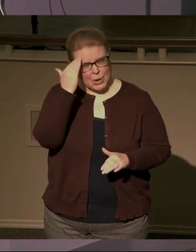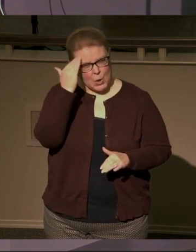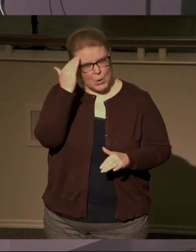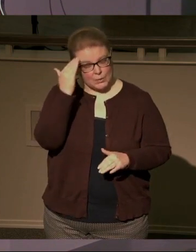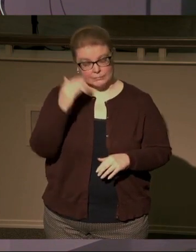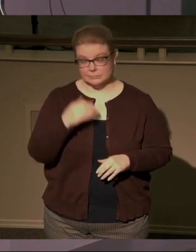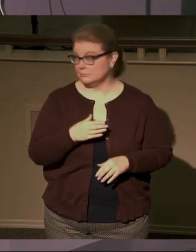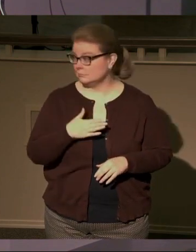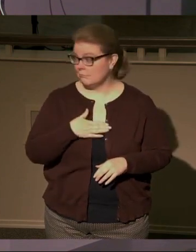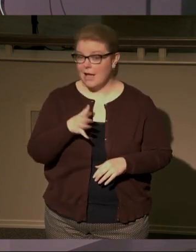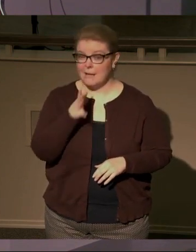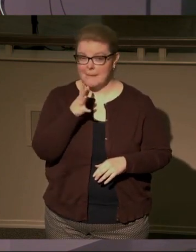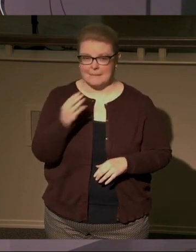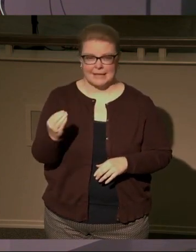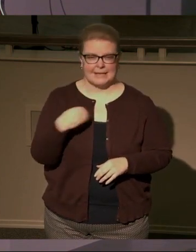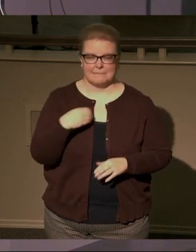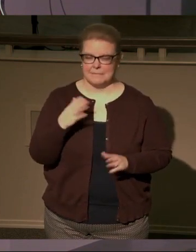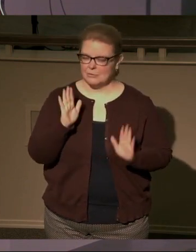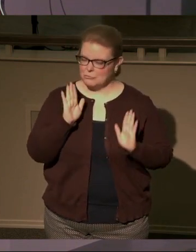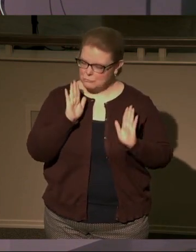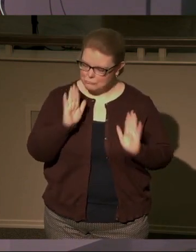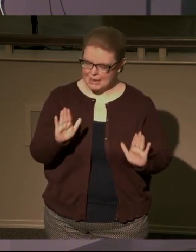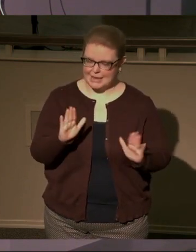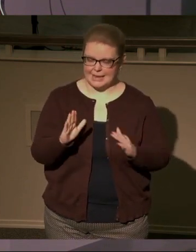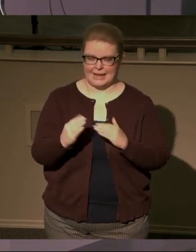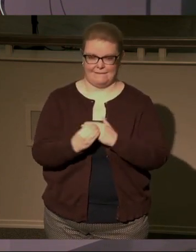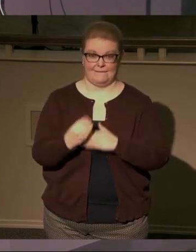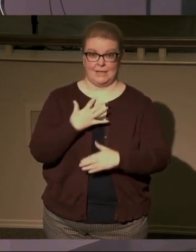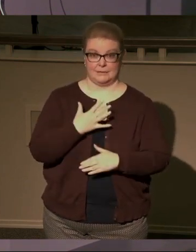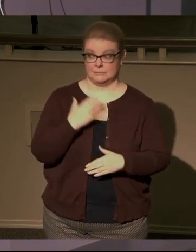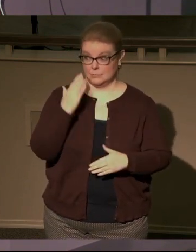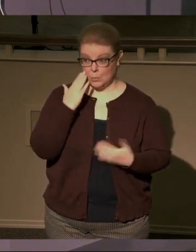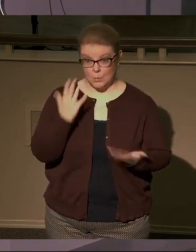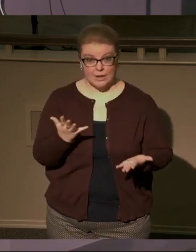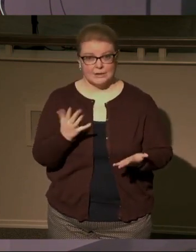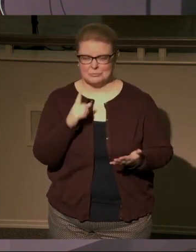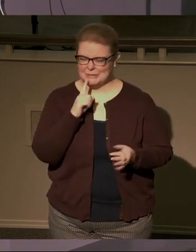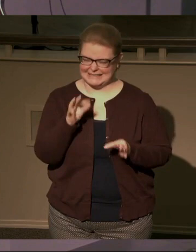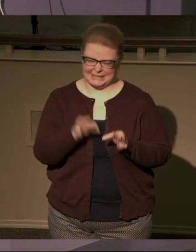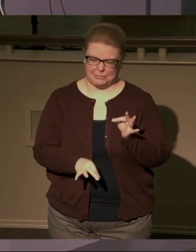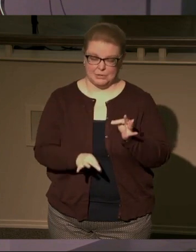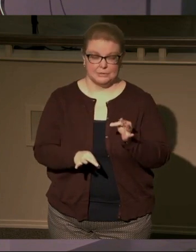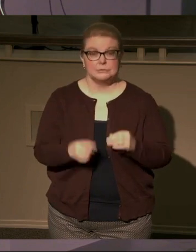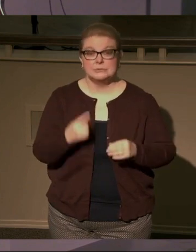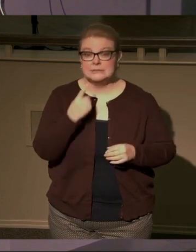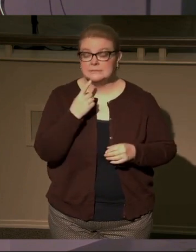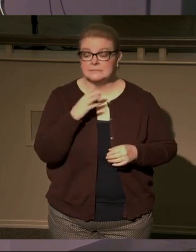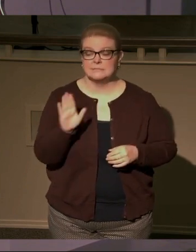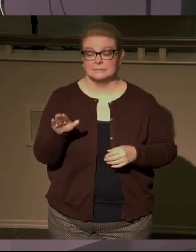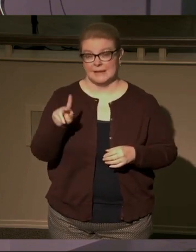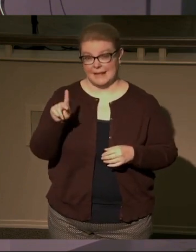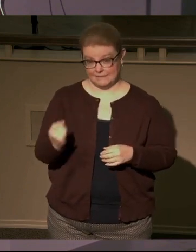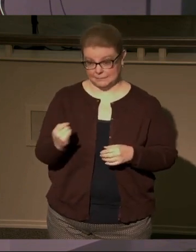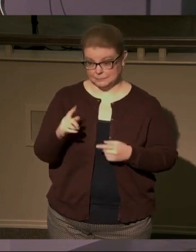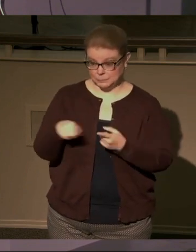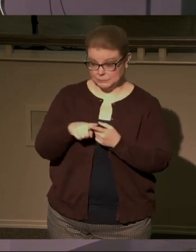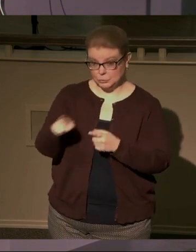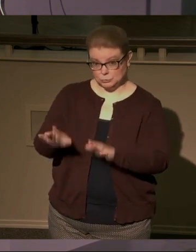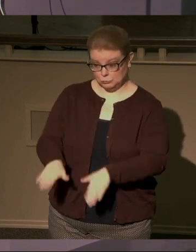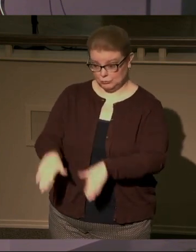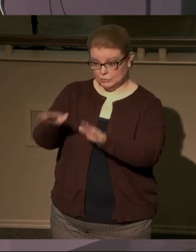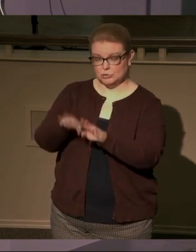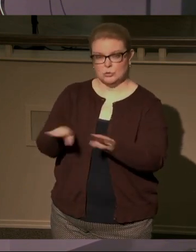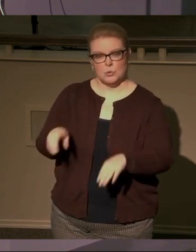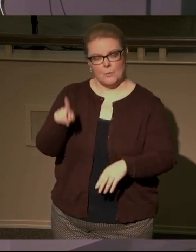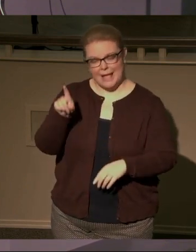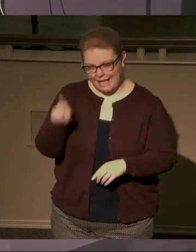My mom gave me this really great piece of advice. You know what it was? It was really super simple. She said, Kevin, when you're parenting your kids, you gotta